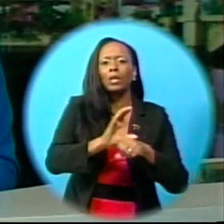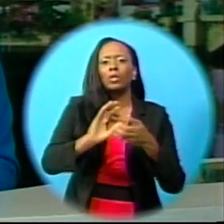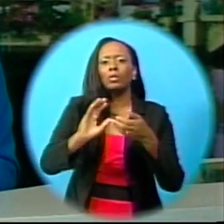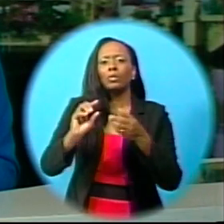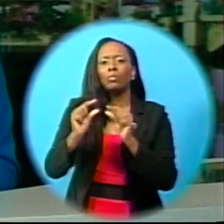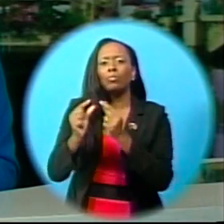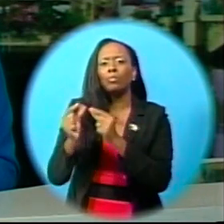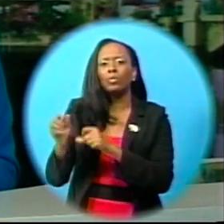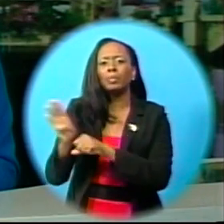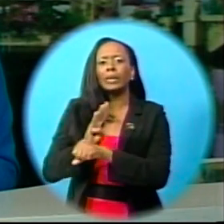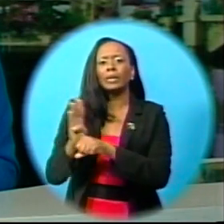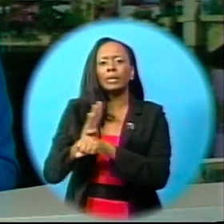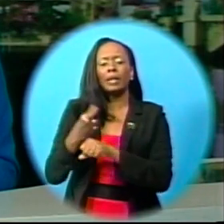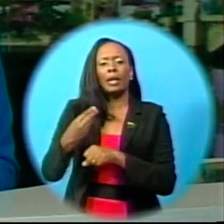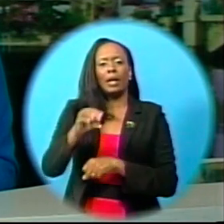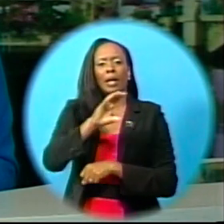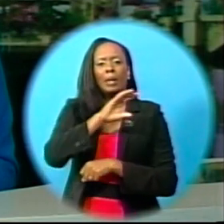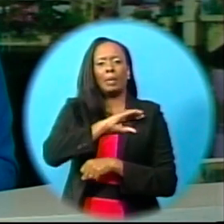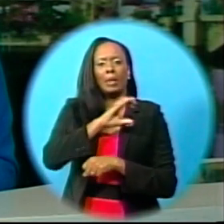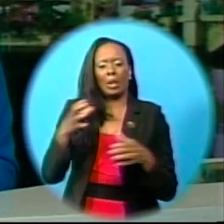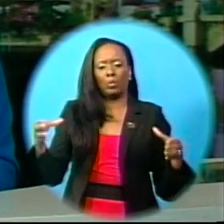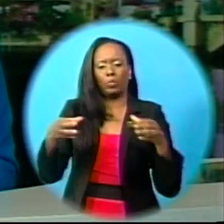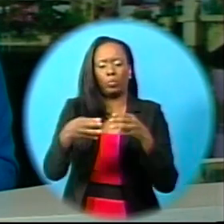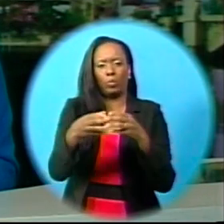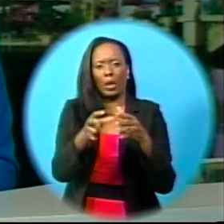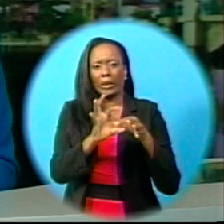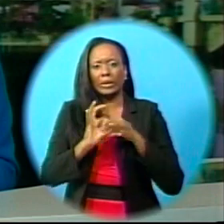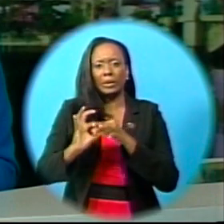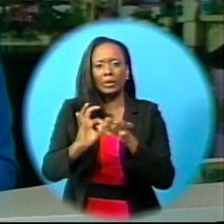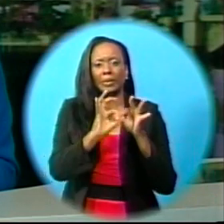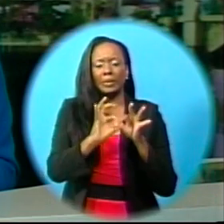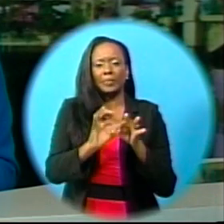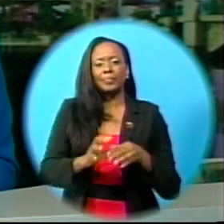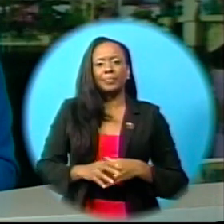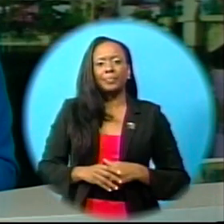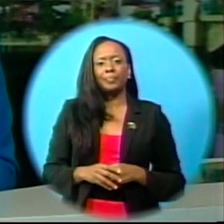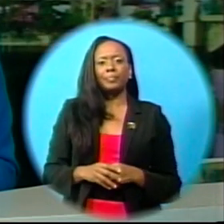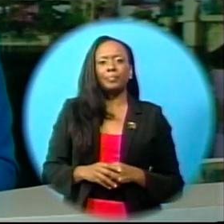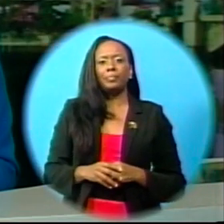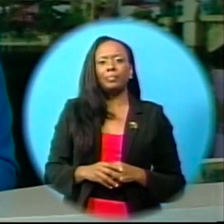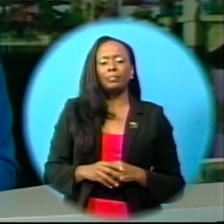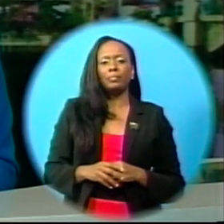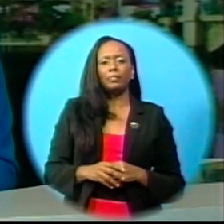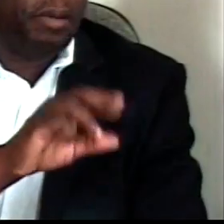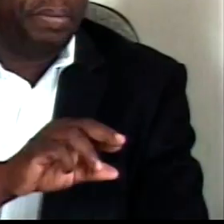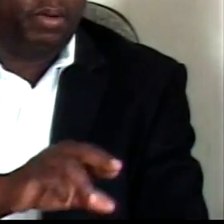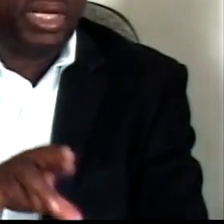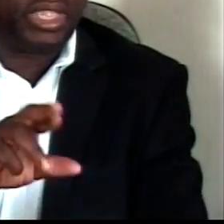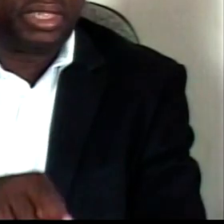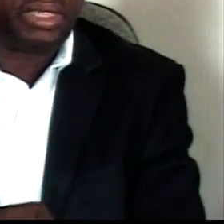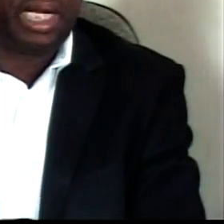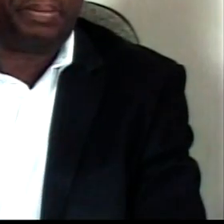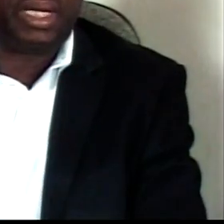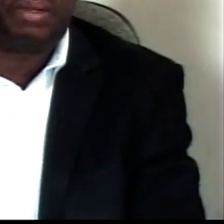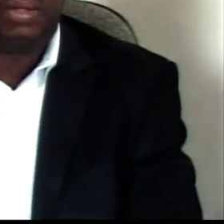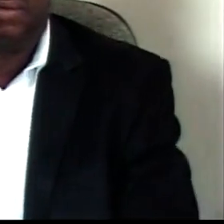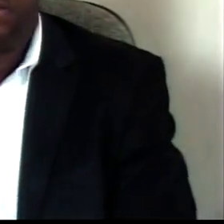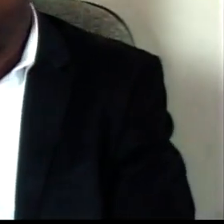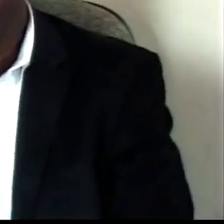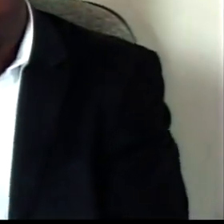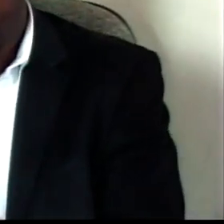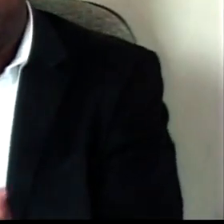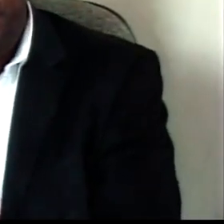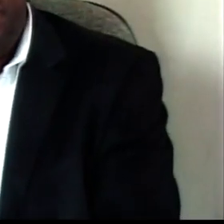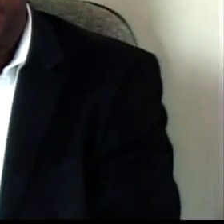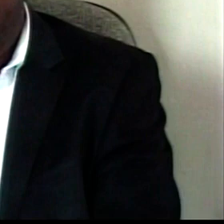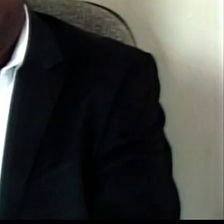groups, businesses and special arms of the police force. Some of those young people in the churches are part of the youth groups.